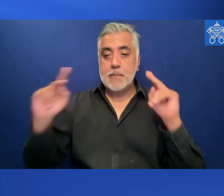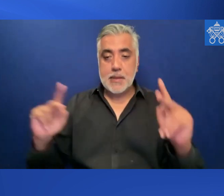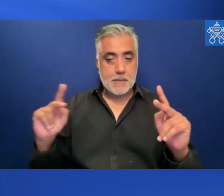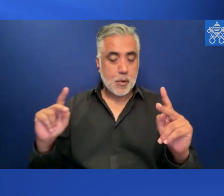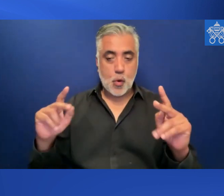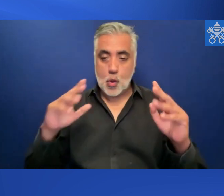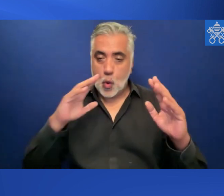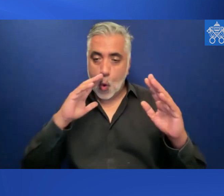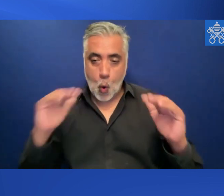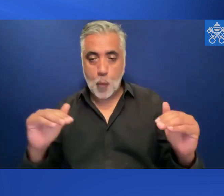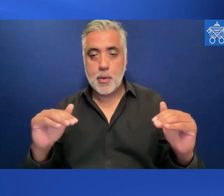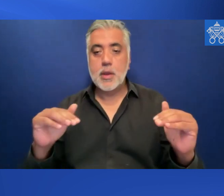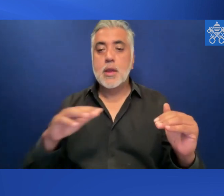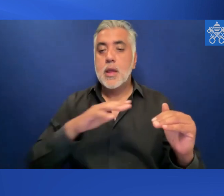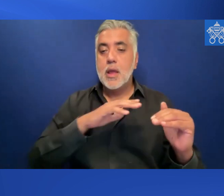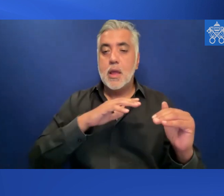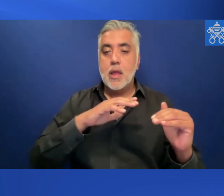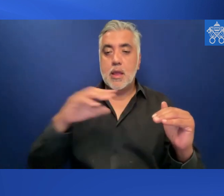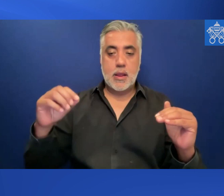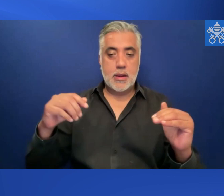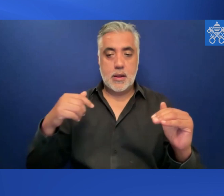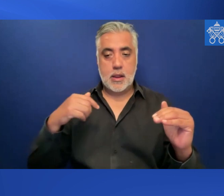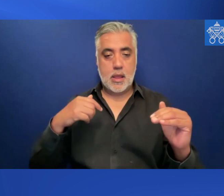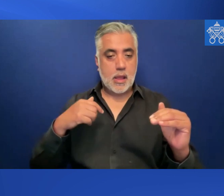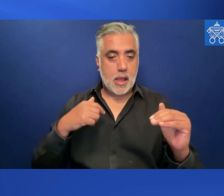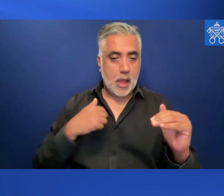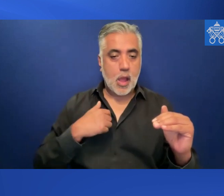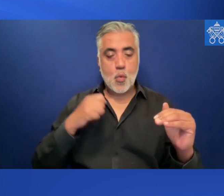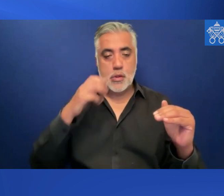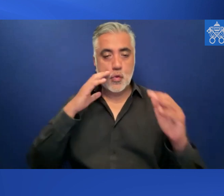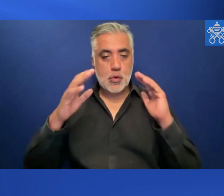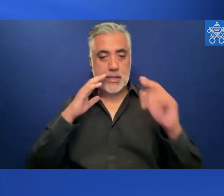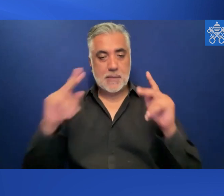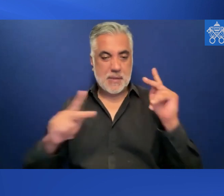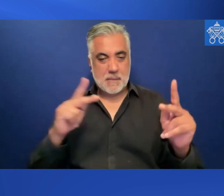to be a bridge of hope.